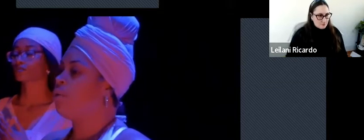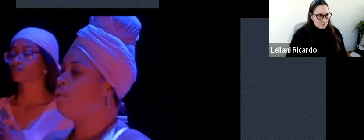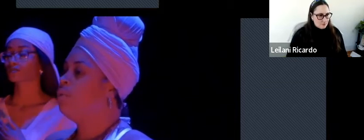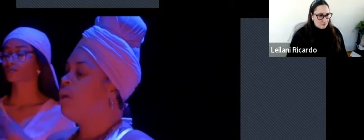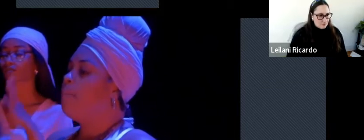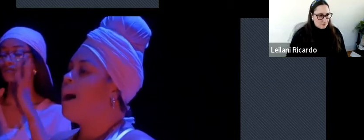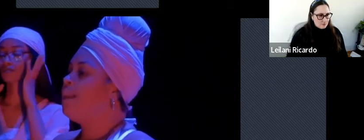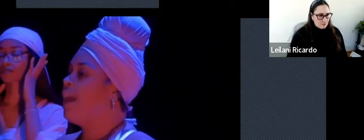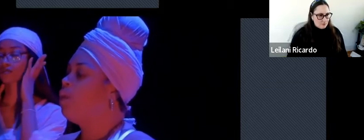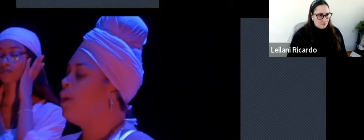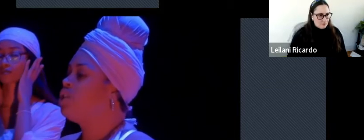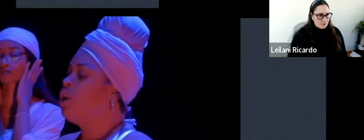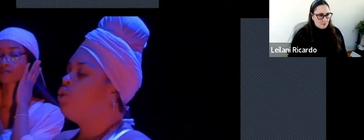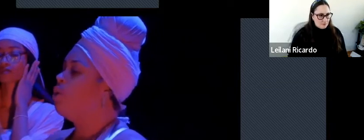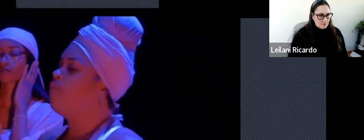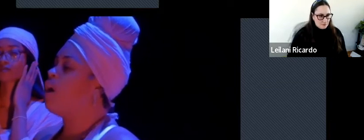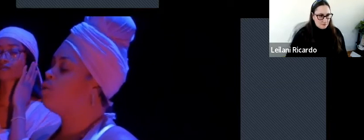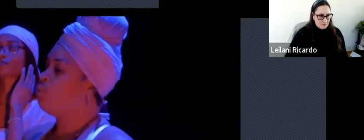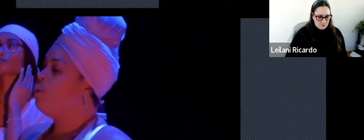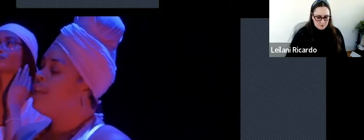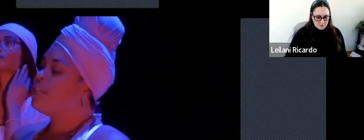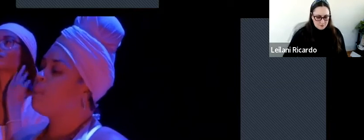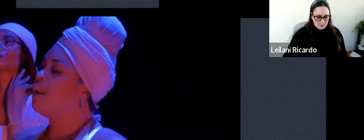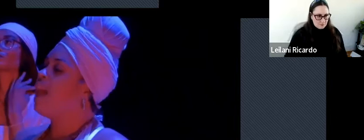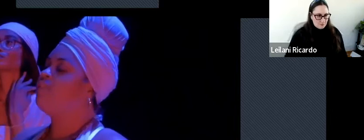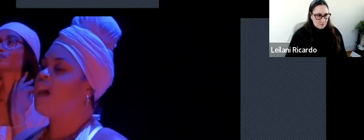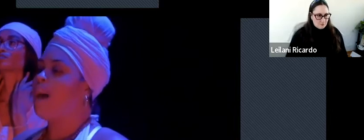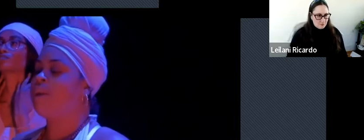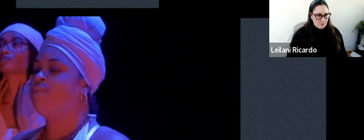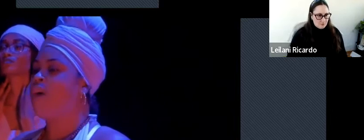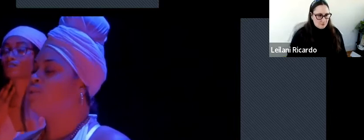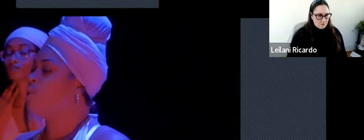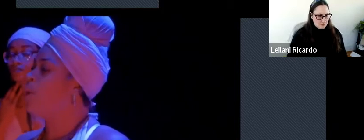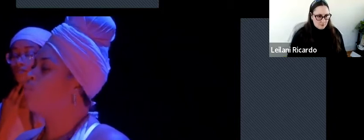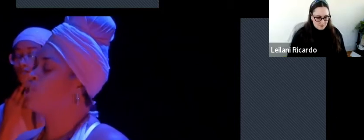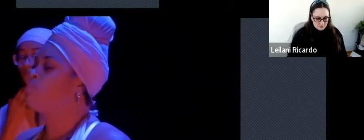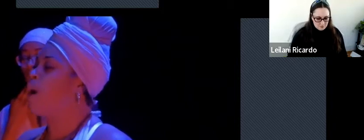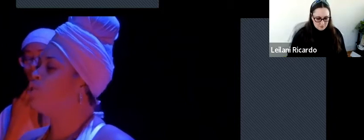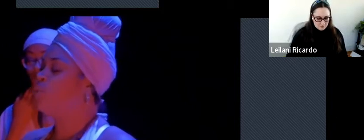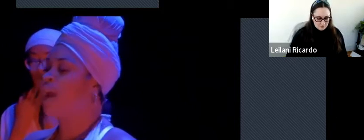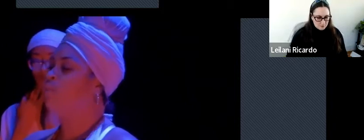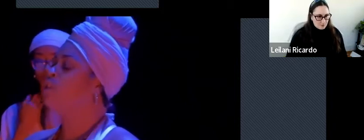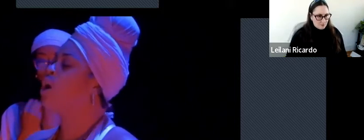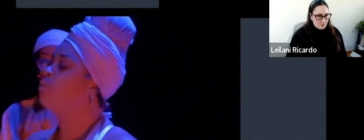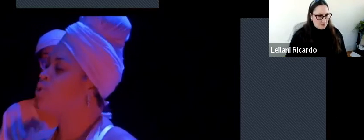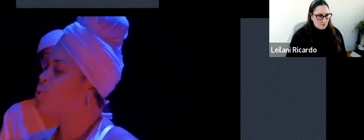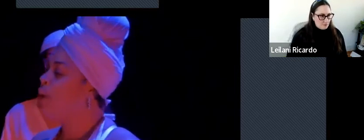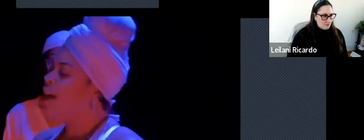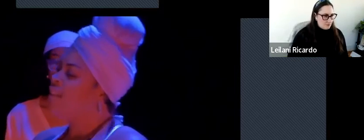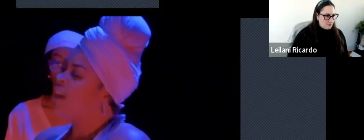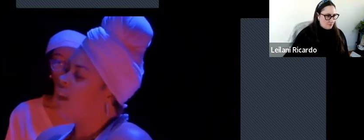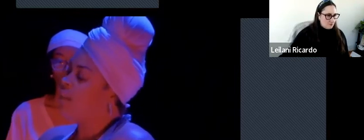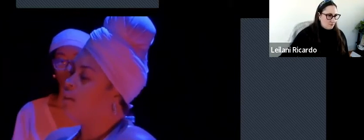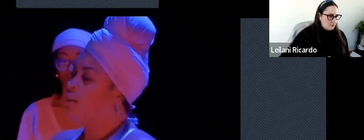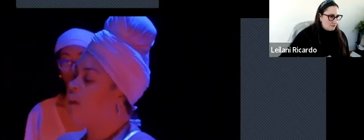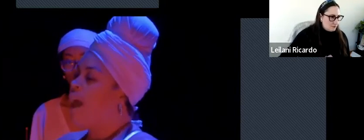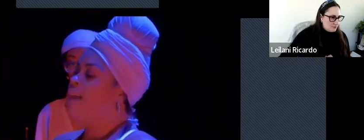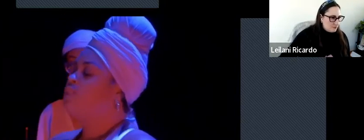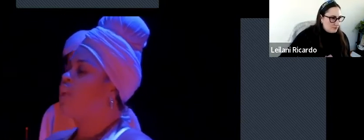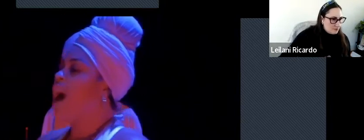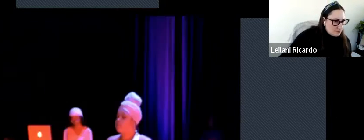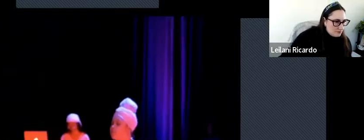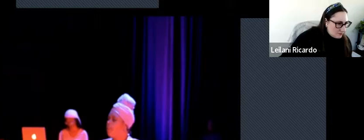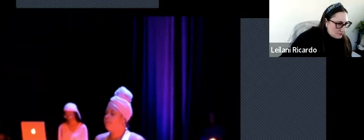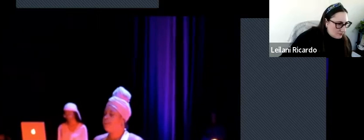my journal, my language universal, spend a lifetime in a verse, and when you disperse you can return to the ether